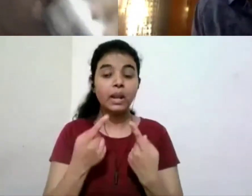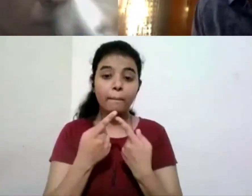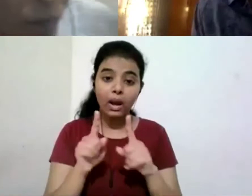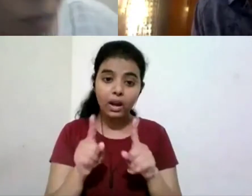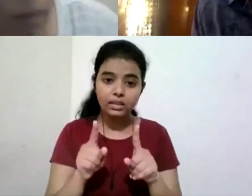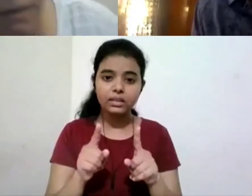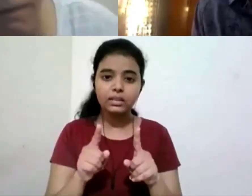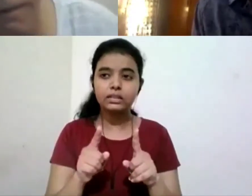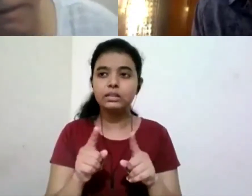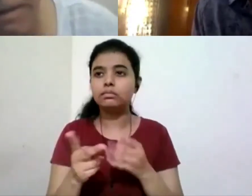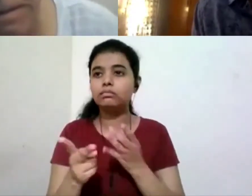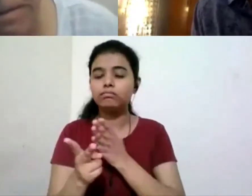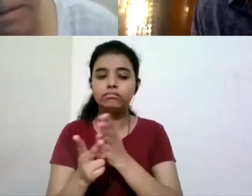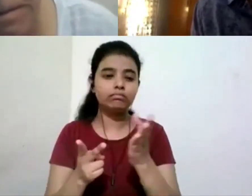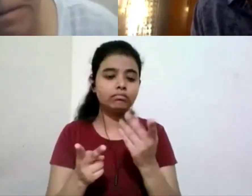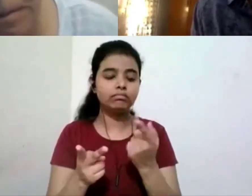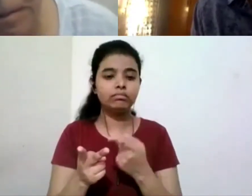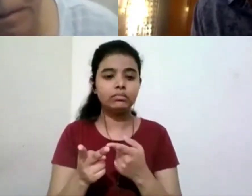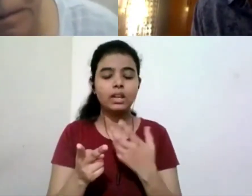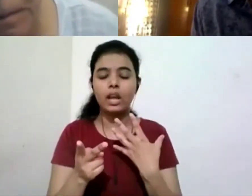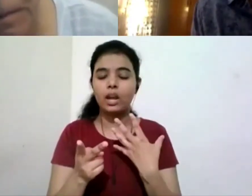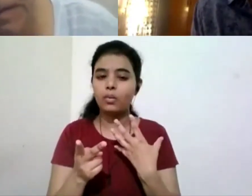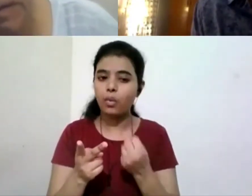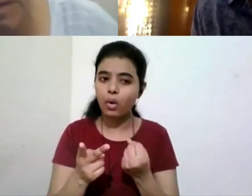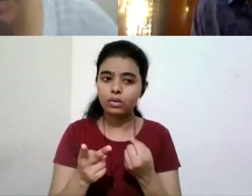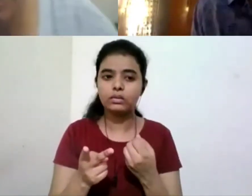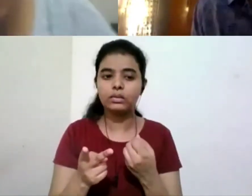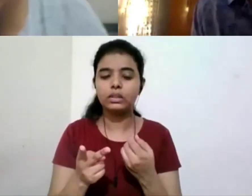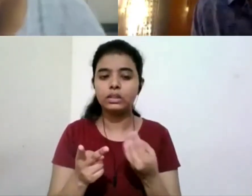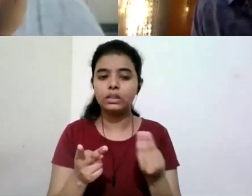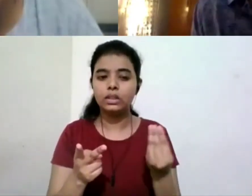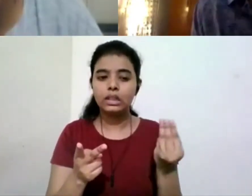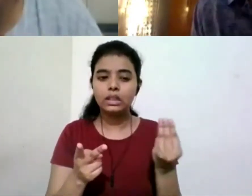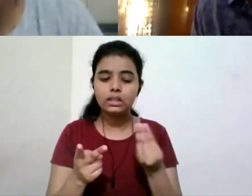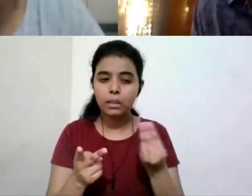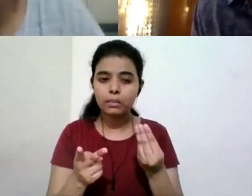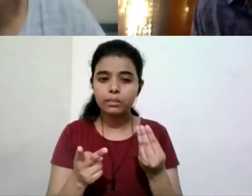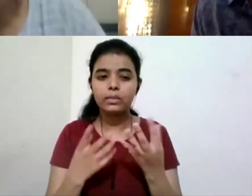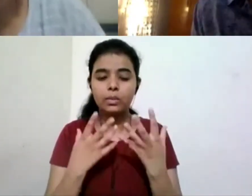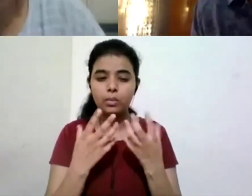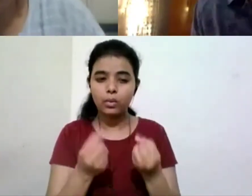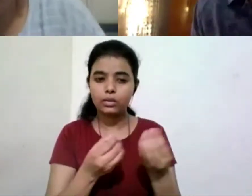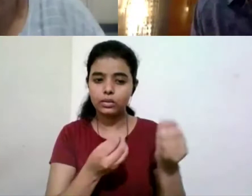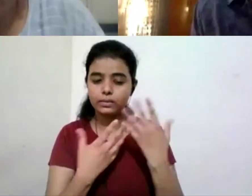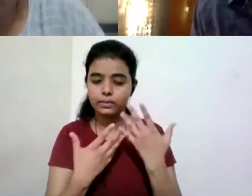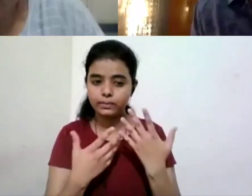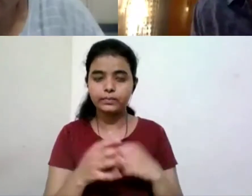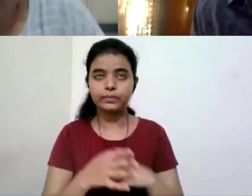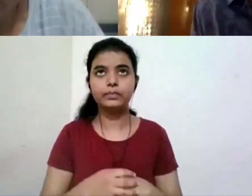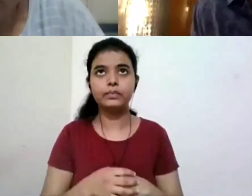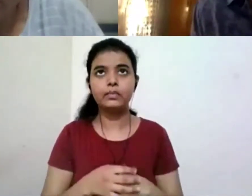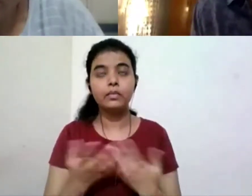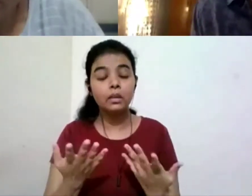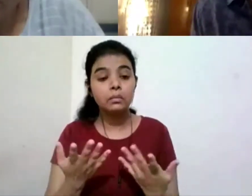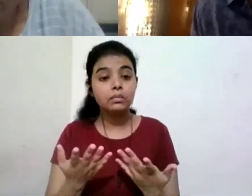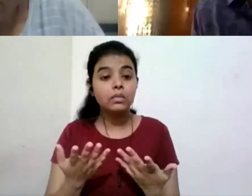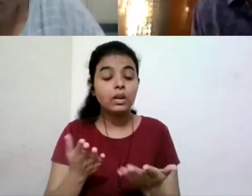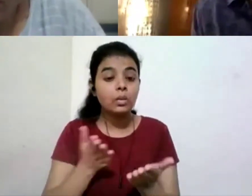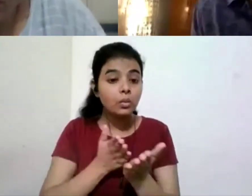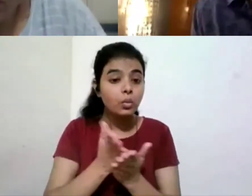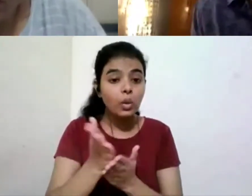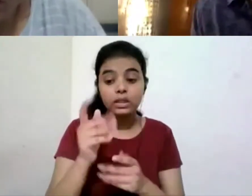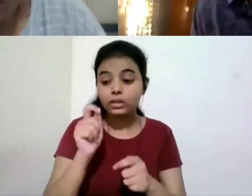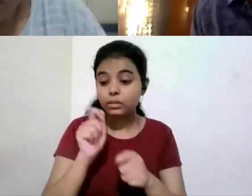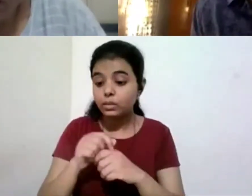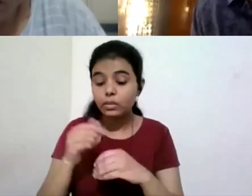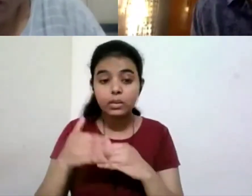but on the other hand, I wanted to just take some clues back that how do we really work out ways to